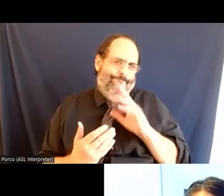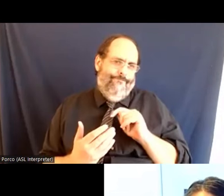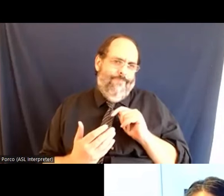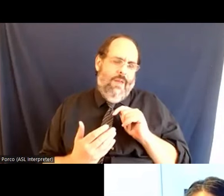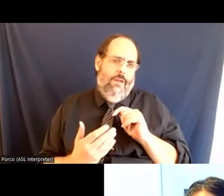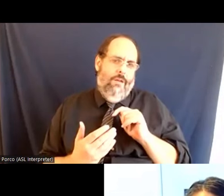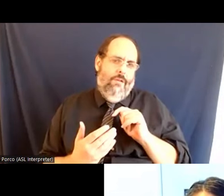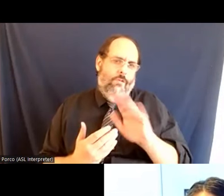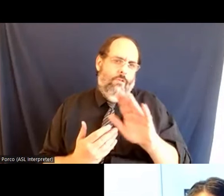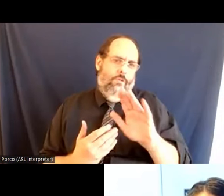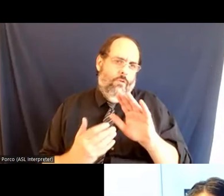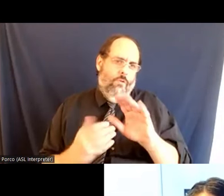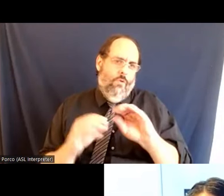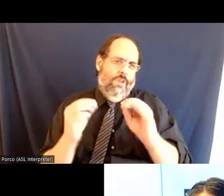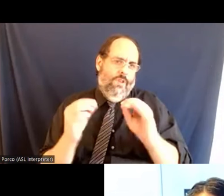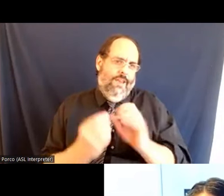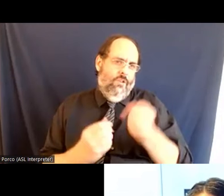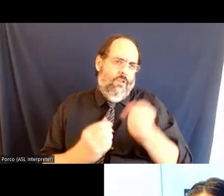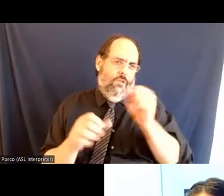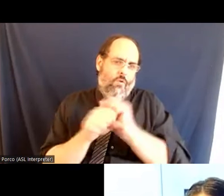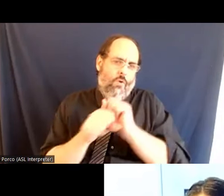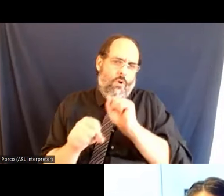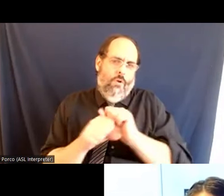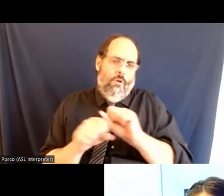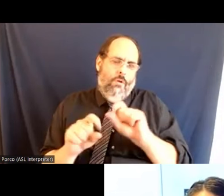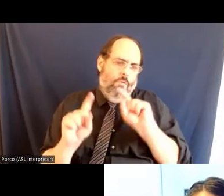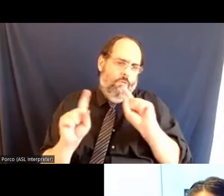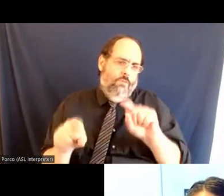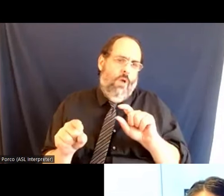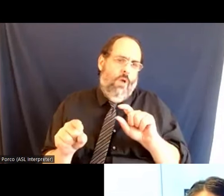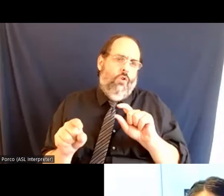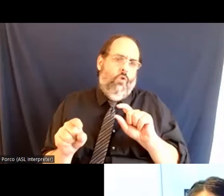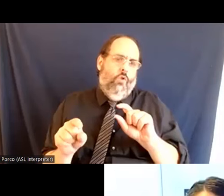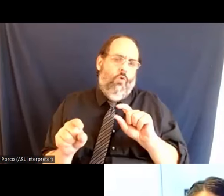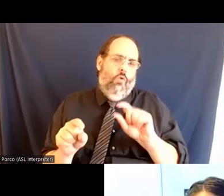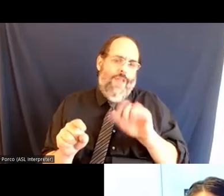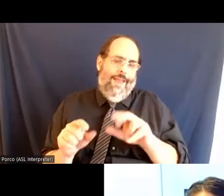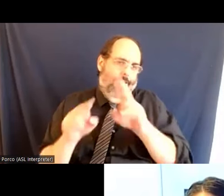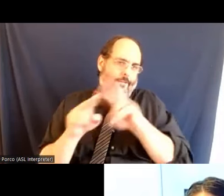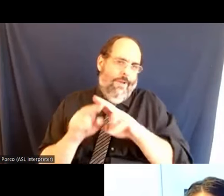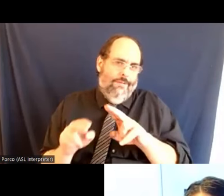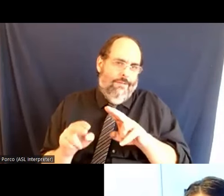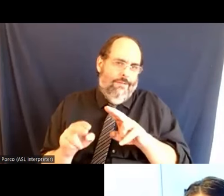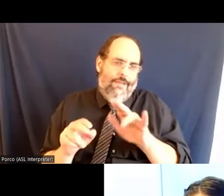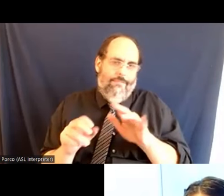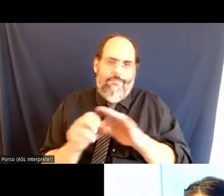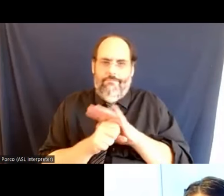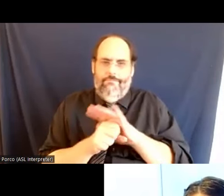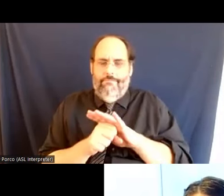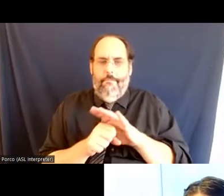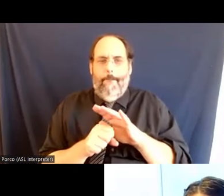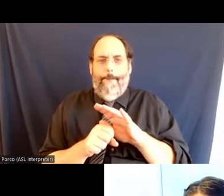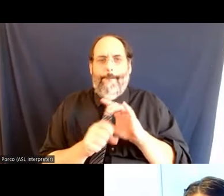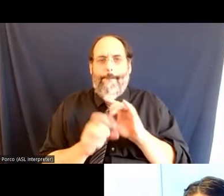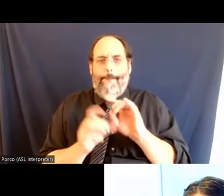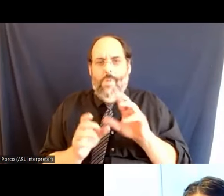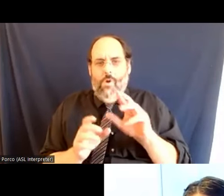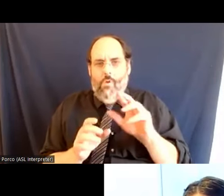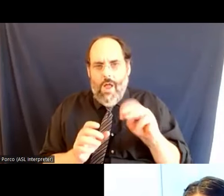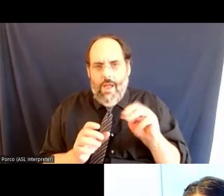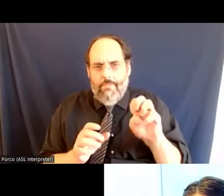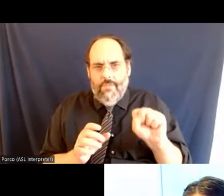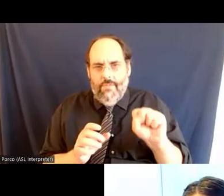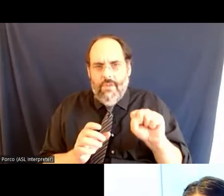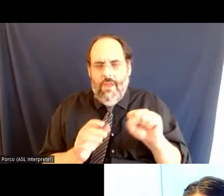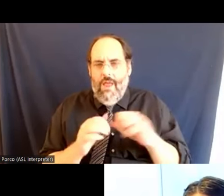your organization is doing to respond to the increase in domestic hate crimes and ways in which you